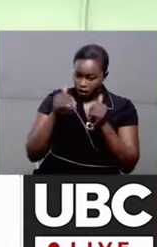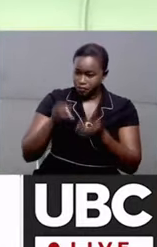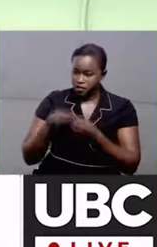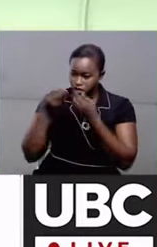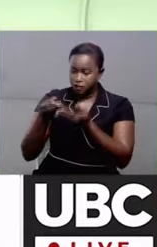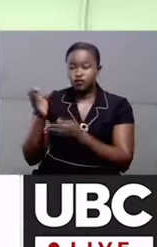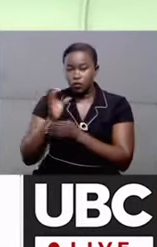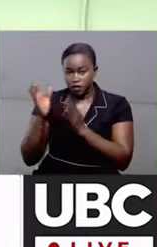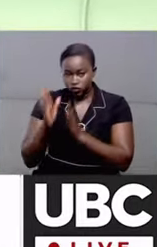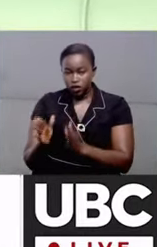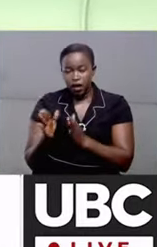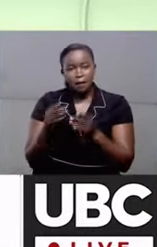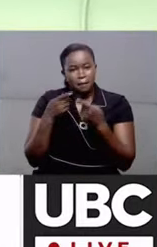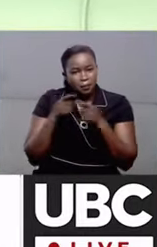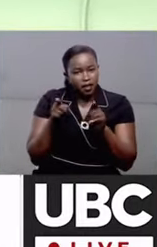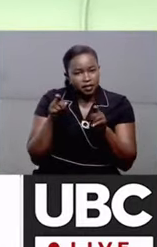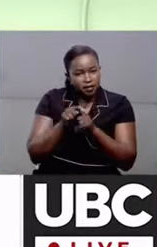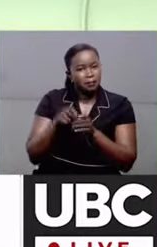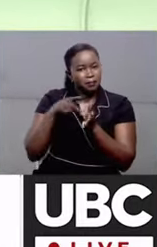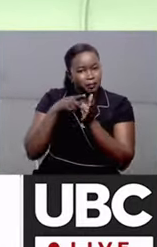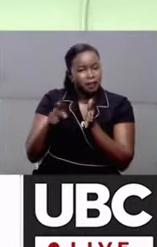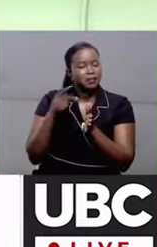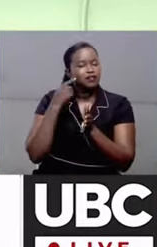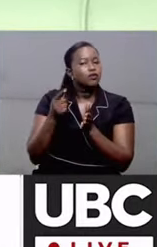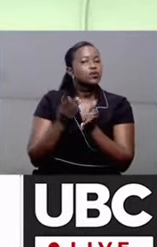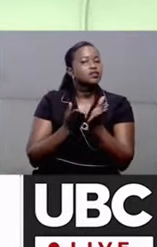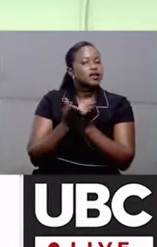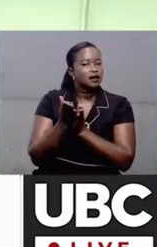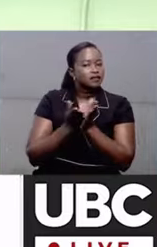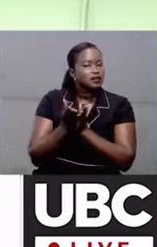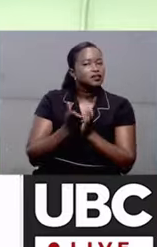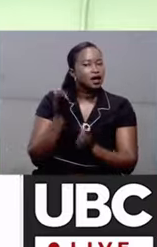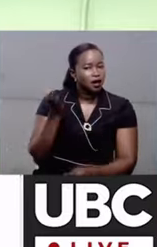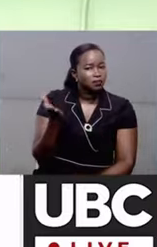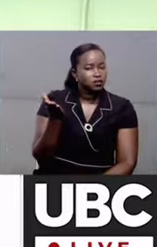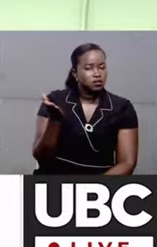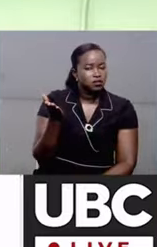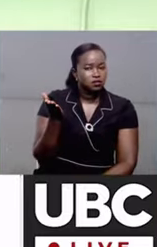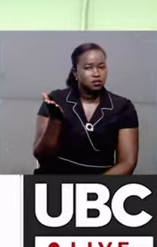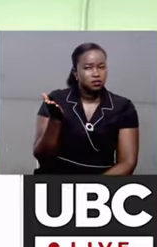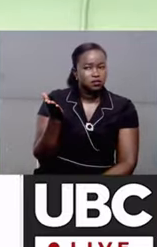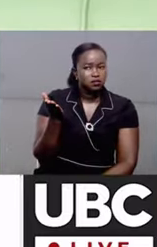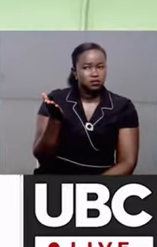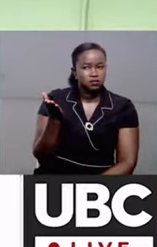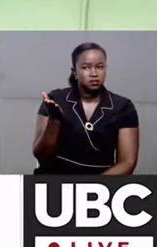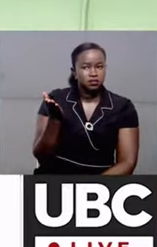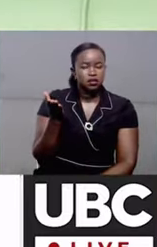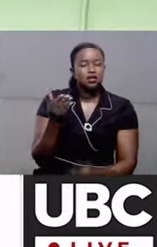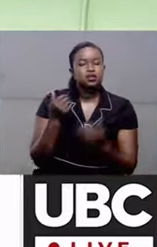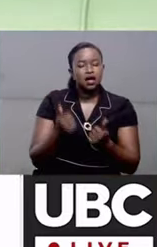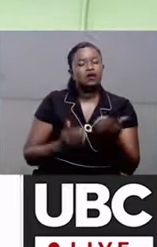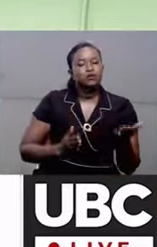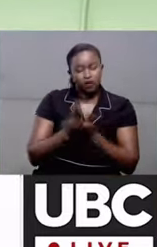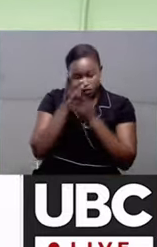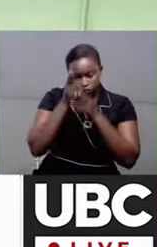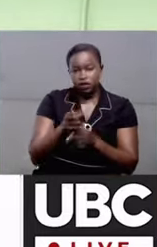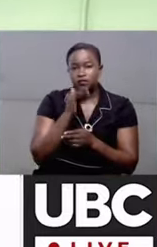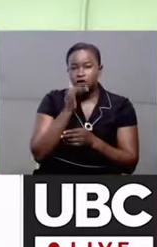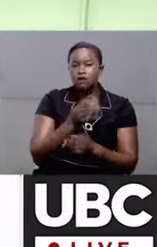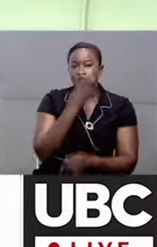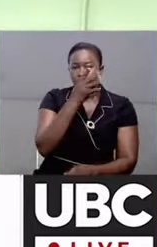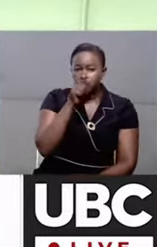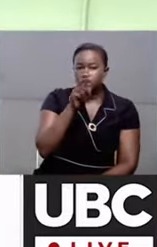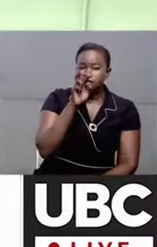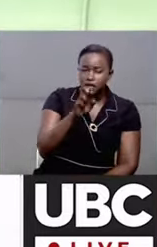commissioners, there is payment for servants. I thought that is what is going to be discussed. So, Right Honorable Speaker, 4.8 million,